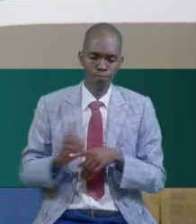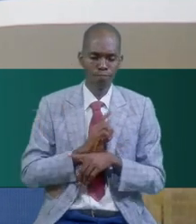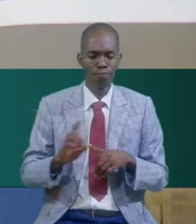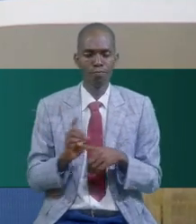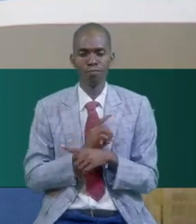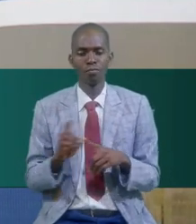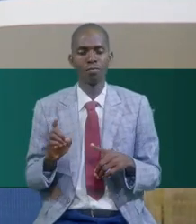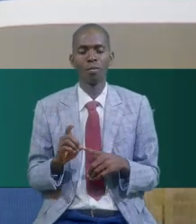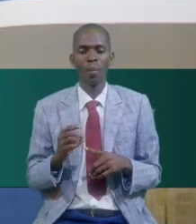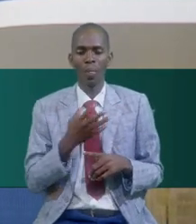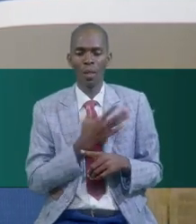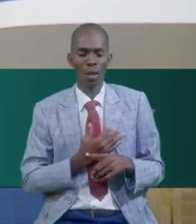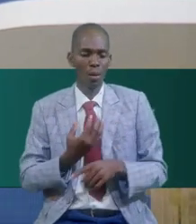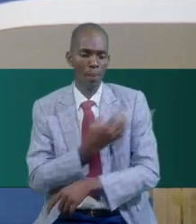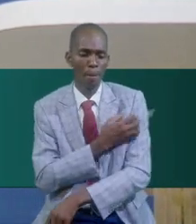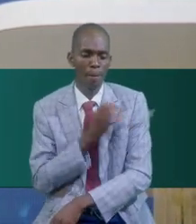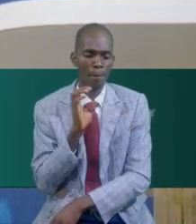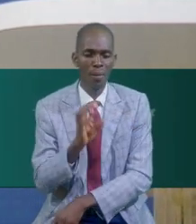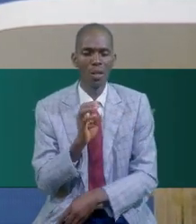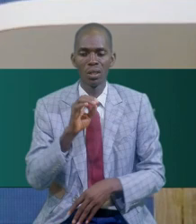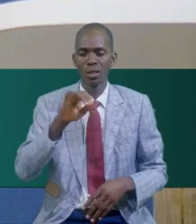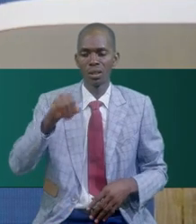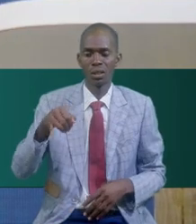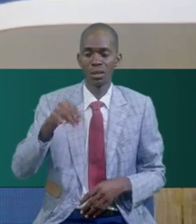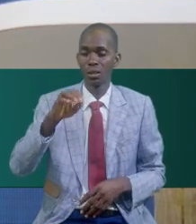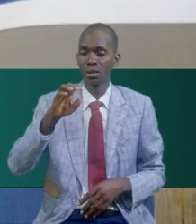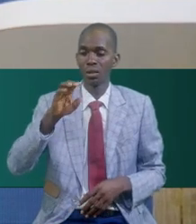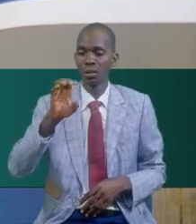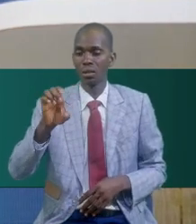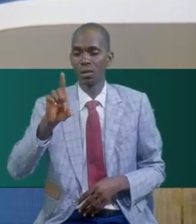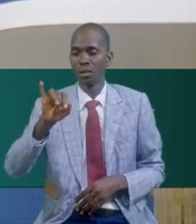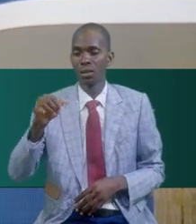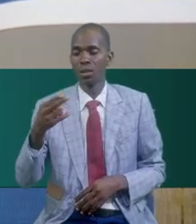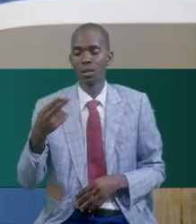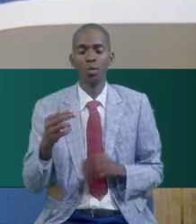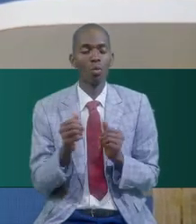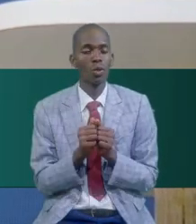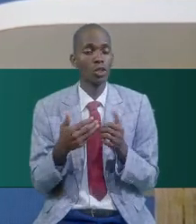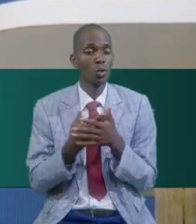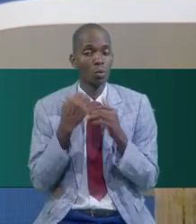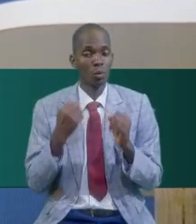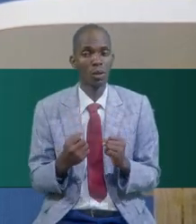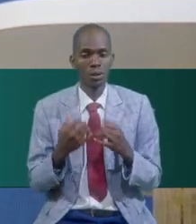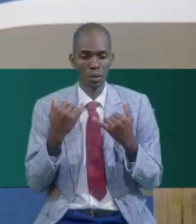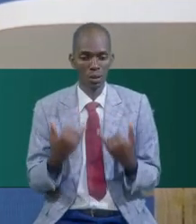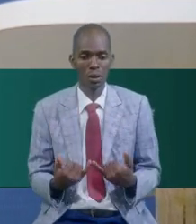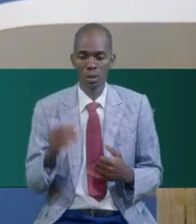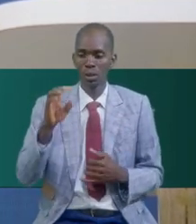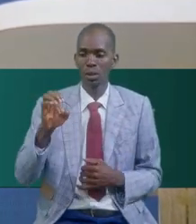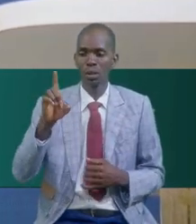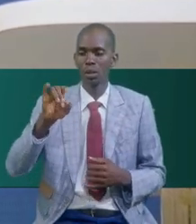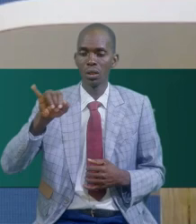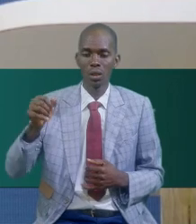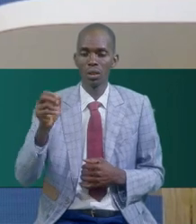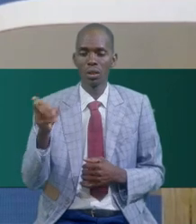infused him with new energy, a new power, now he had the courage to